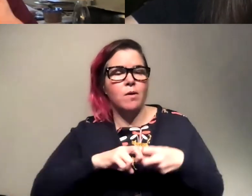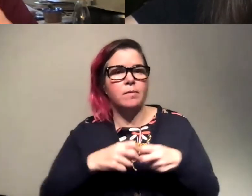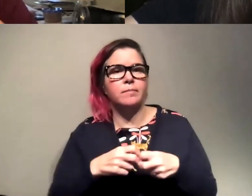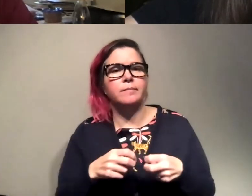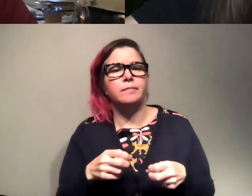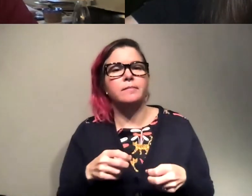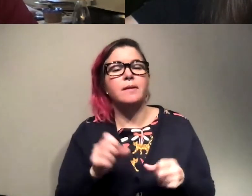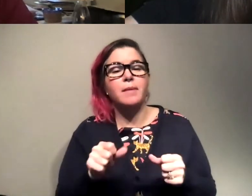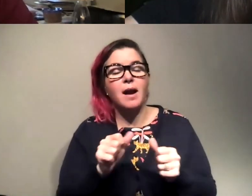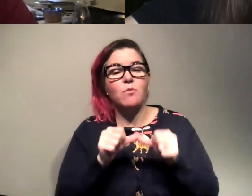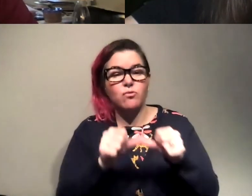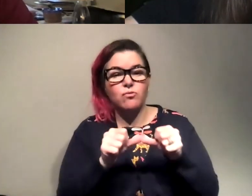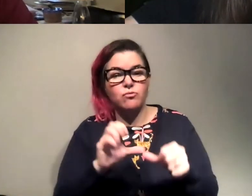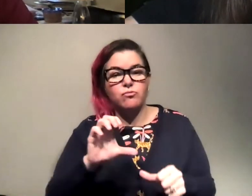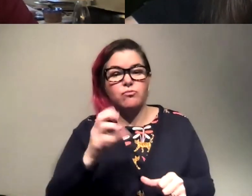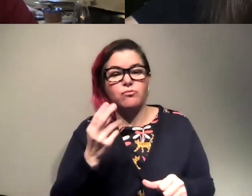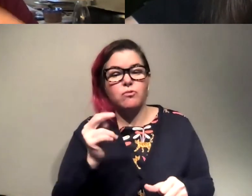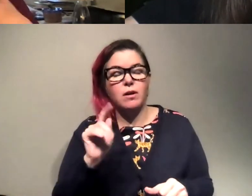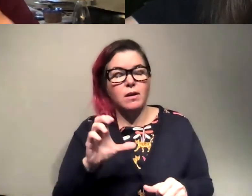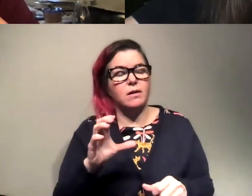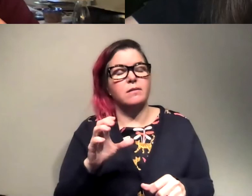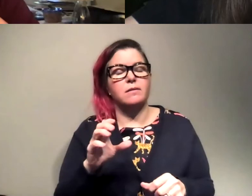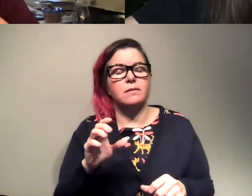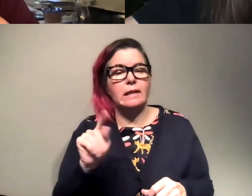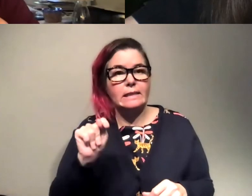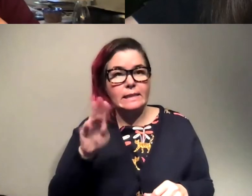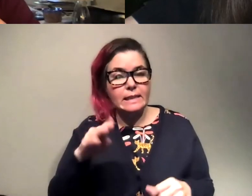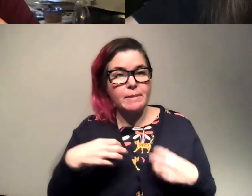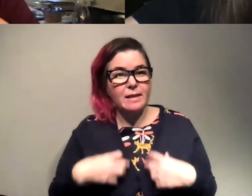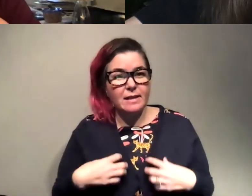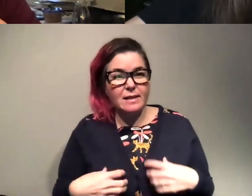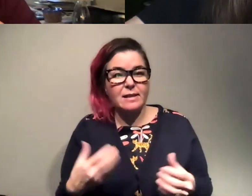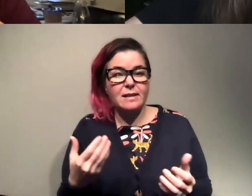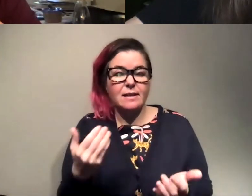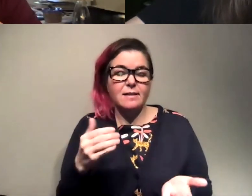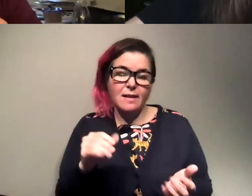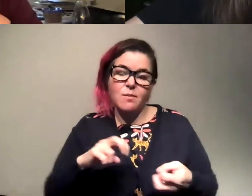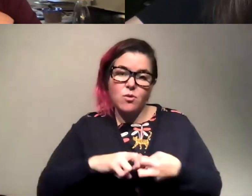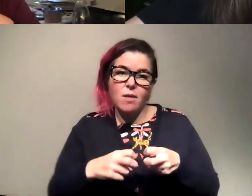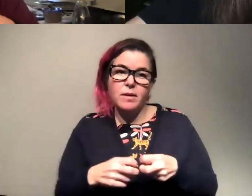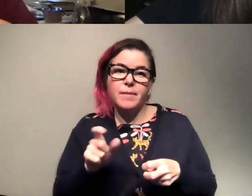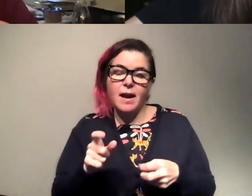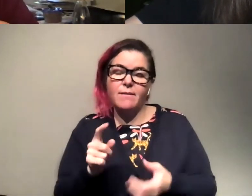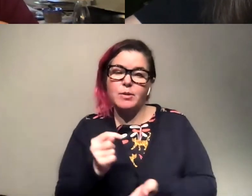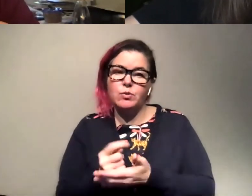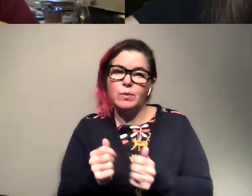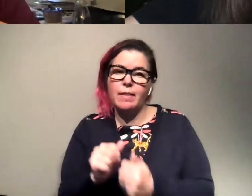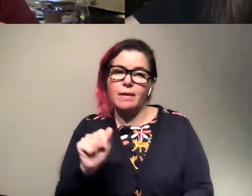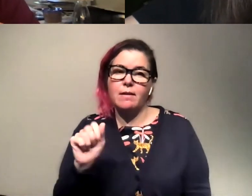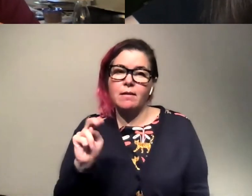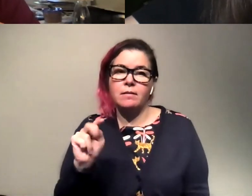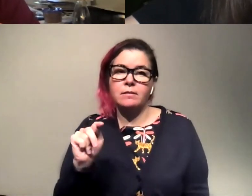become chronic infections. So Microbiome tuberculosis, if people get that and it's in their lungs, that's something that needs to be treated with an antibiotic.